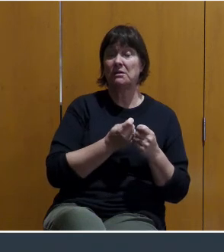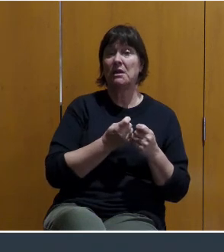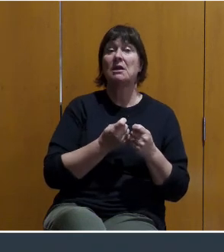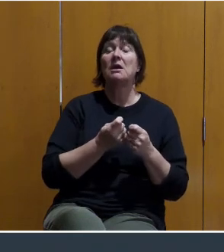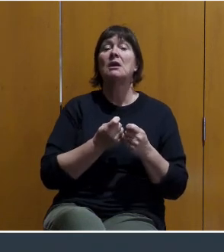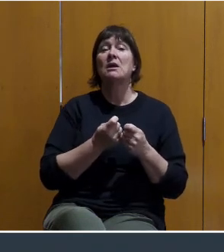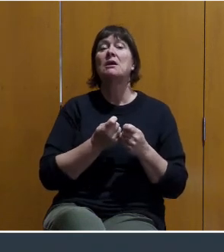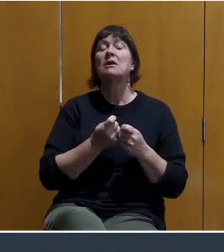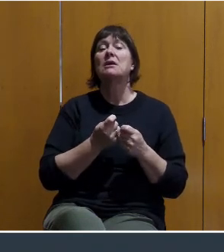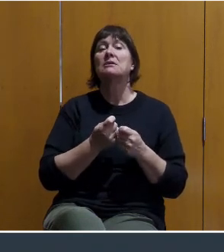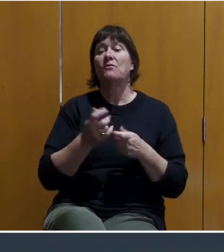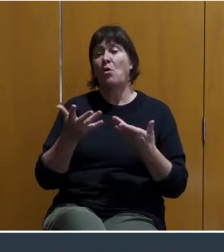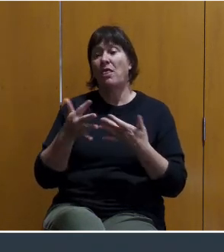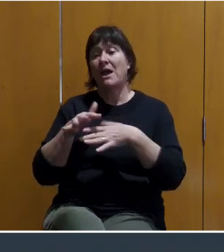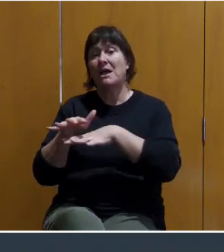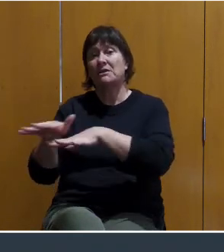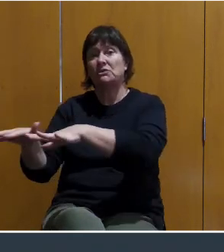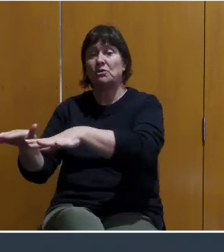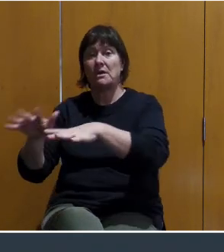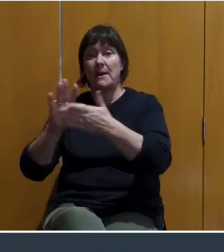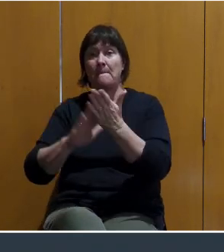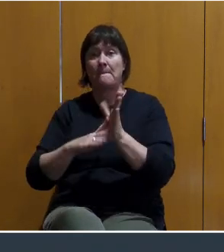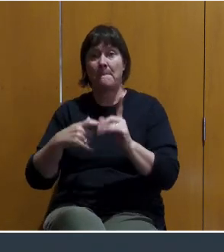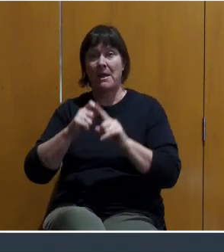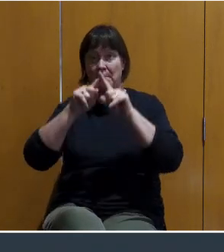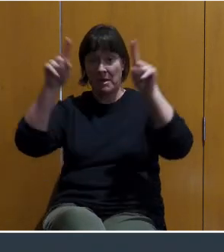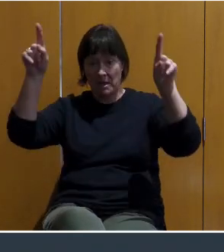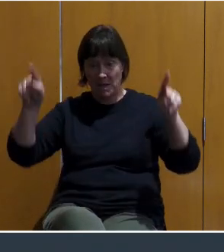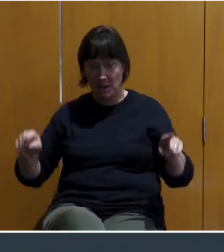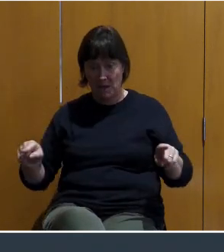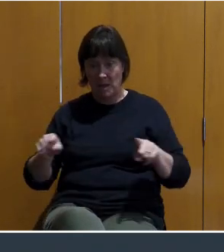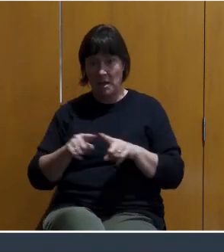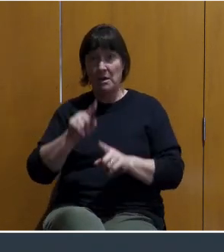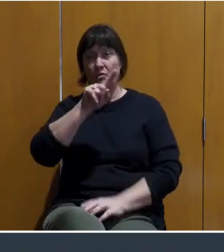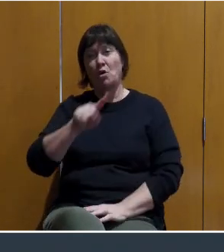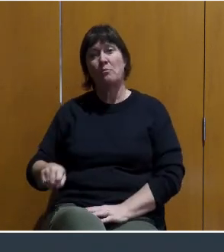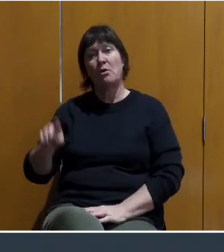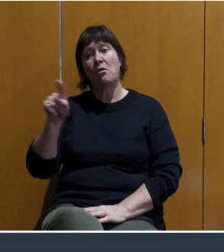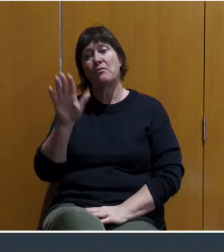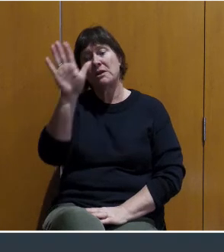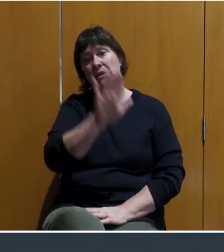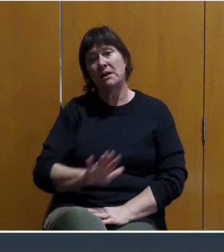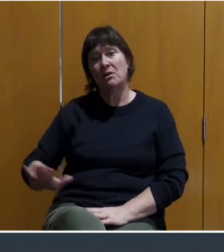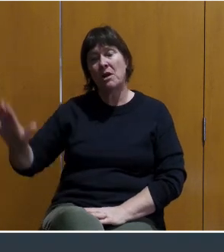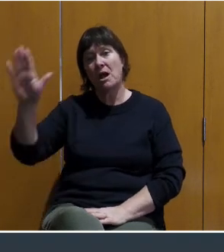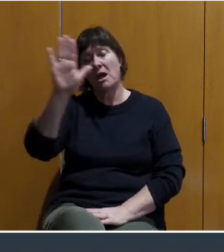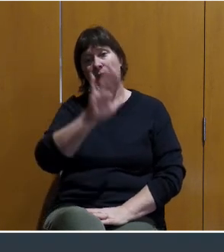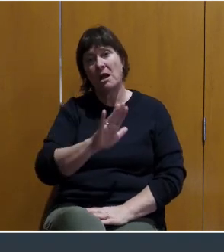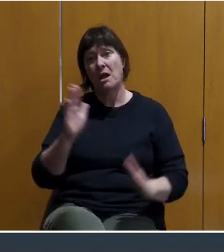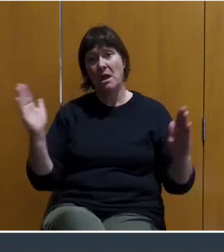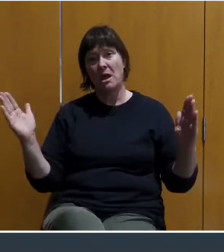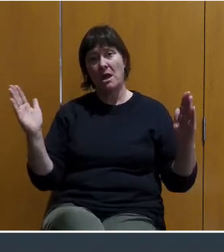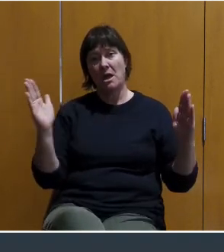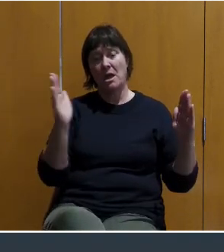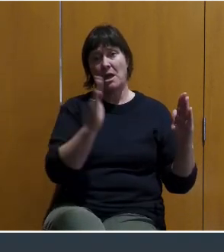map. So extending the prohibited area to